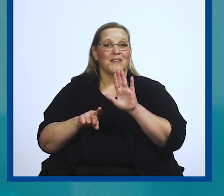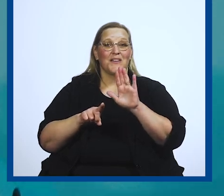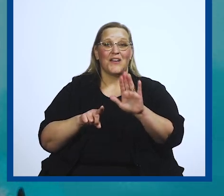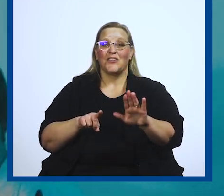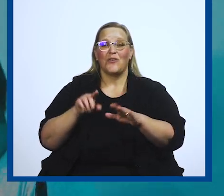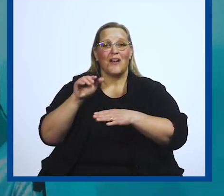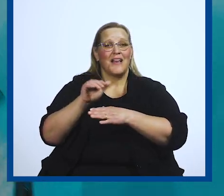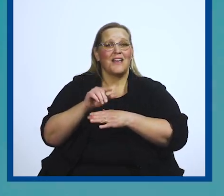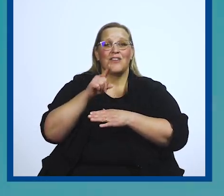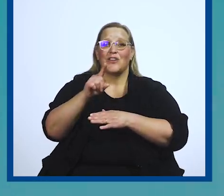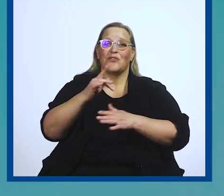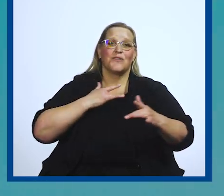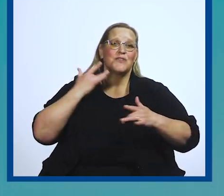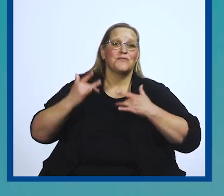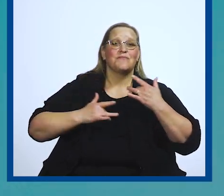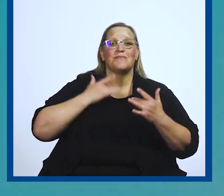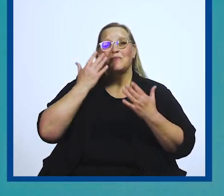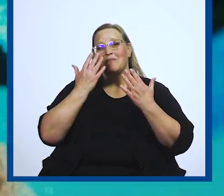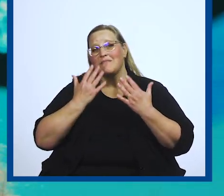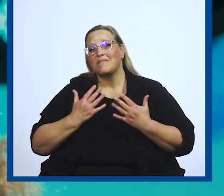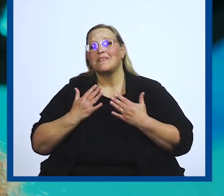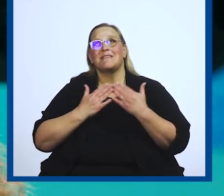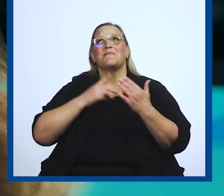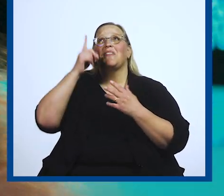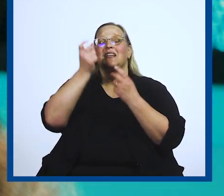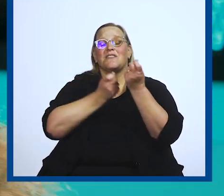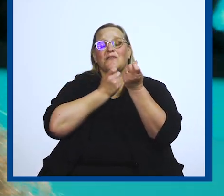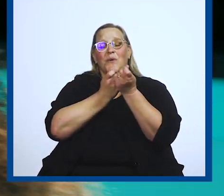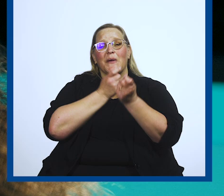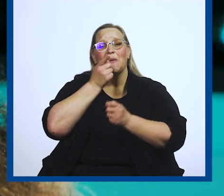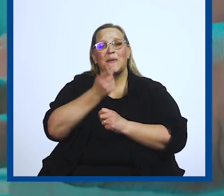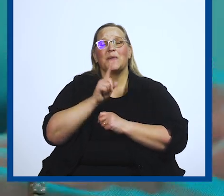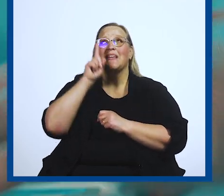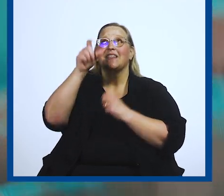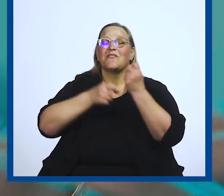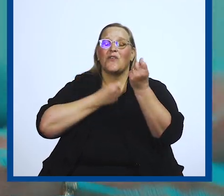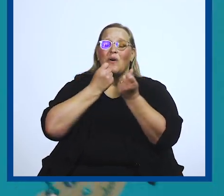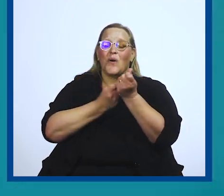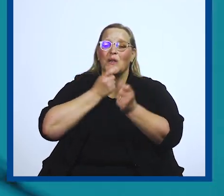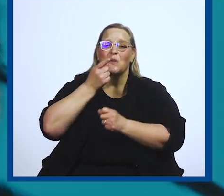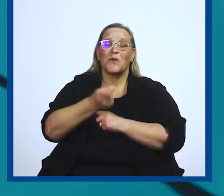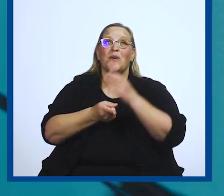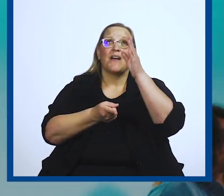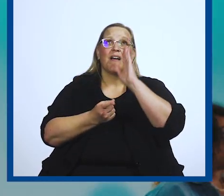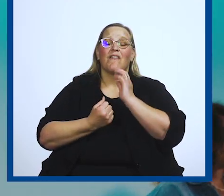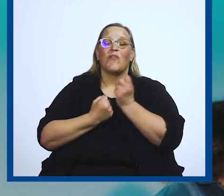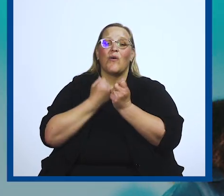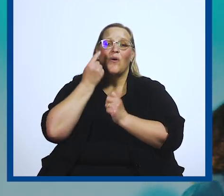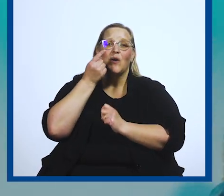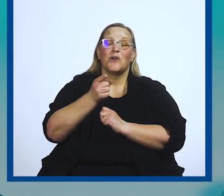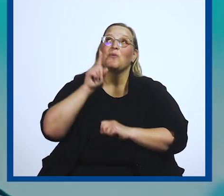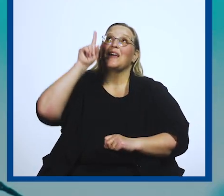weeping and rejoicing. He is for you. He is for you. He is for you. He